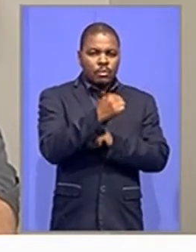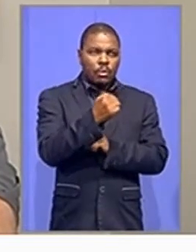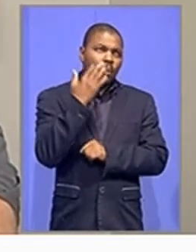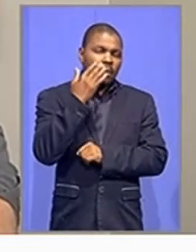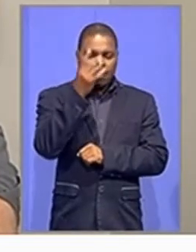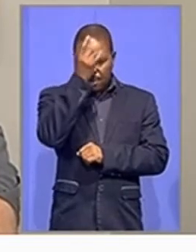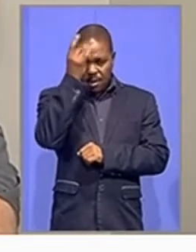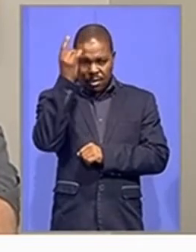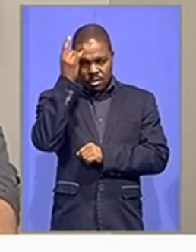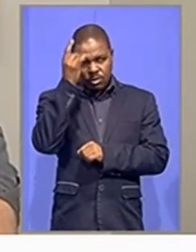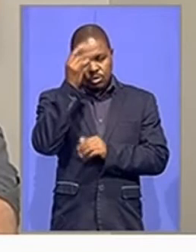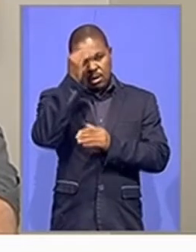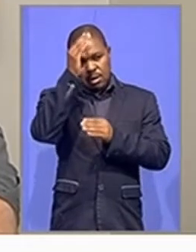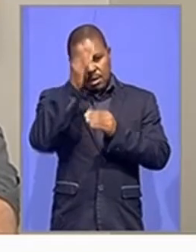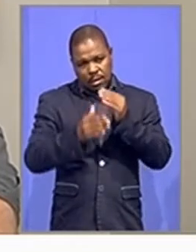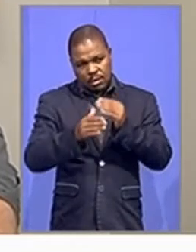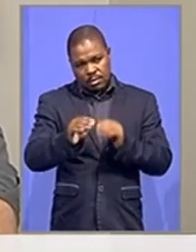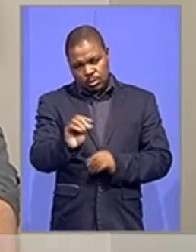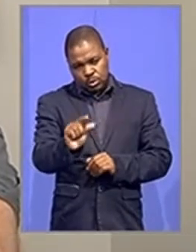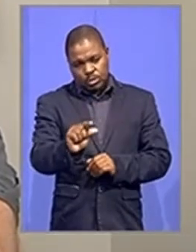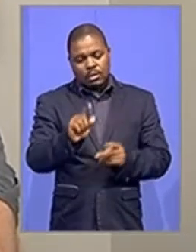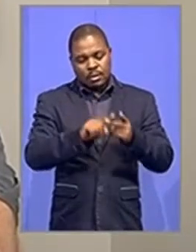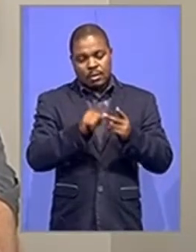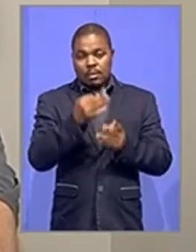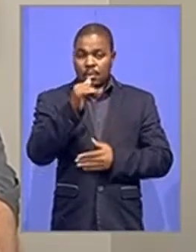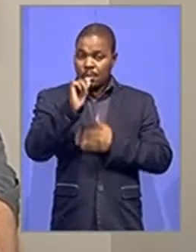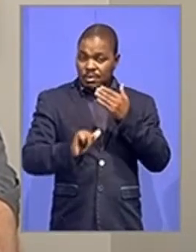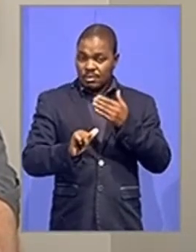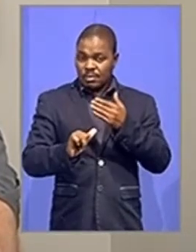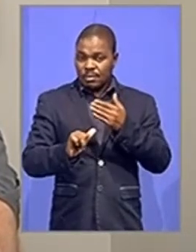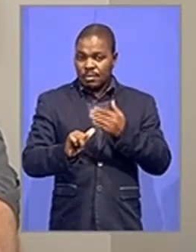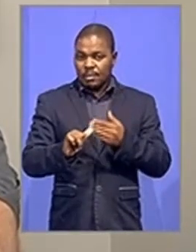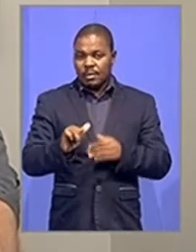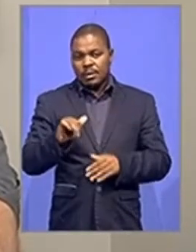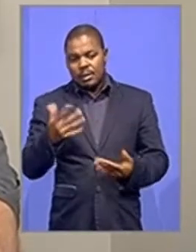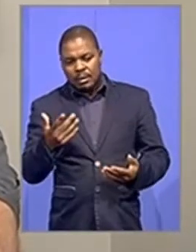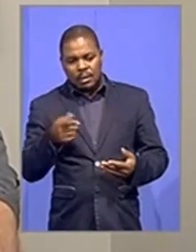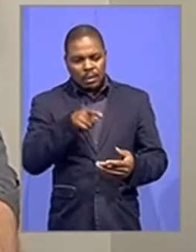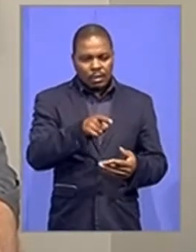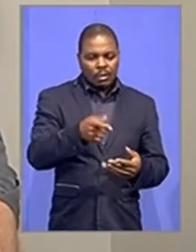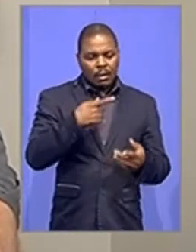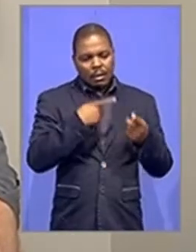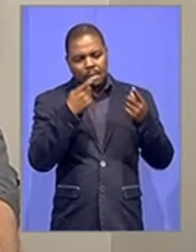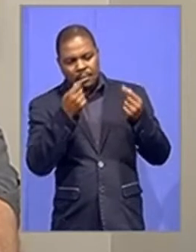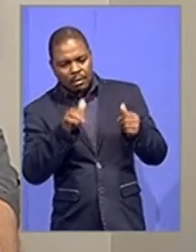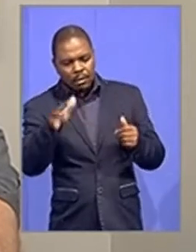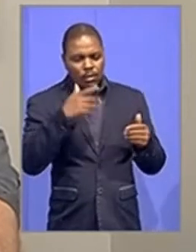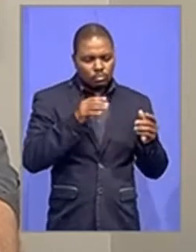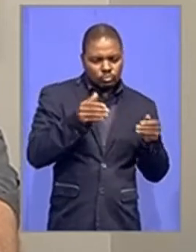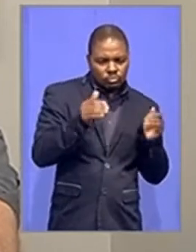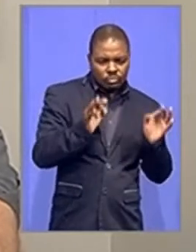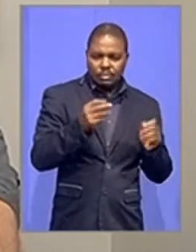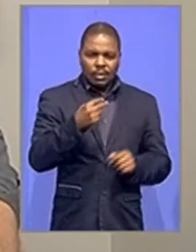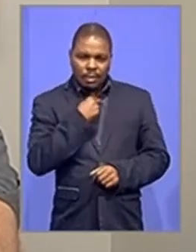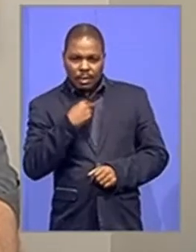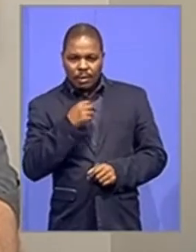March. And in the space of 3 months, an inability to stabilize the city's finances, carry on the good